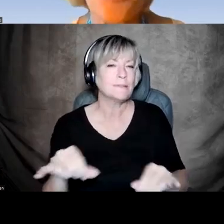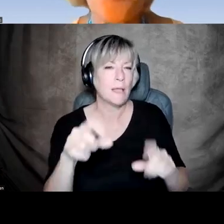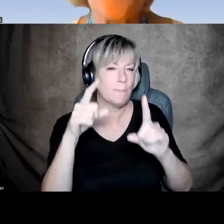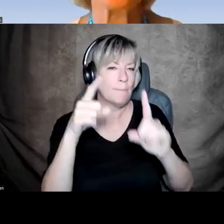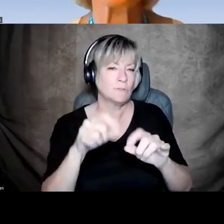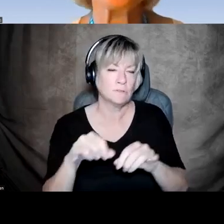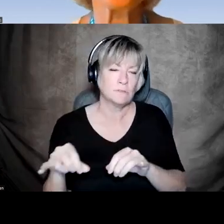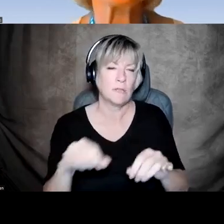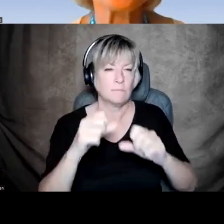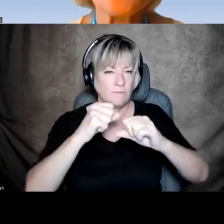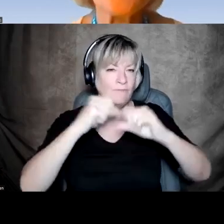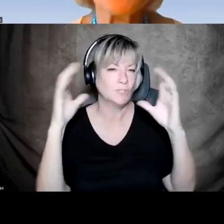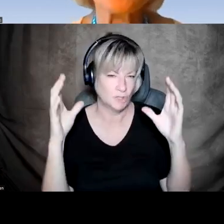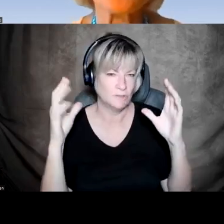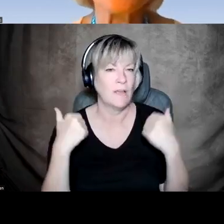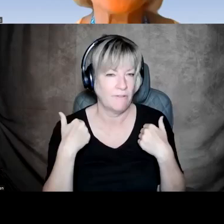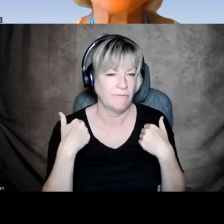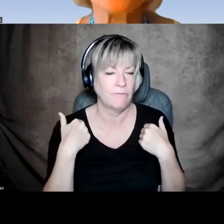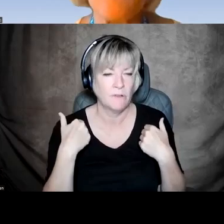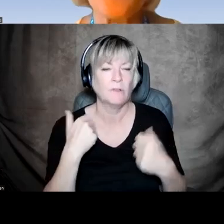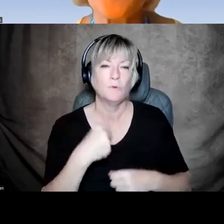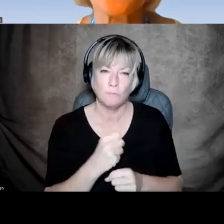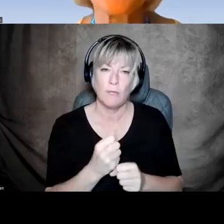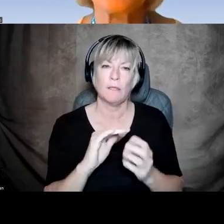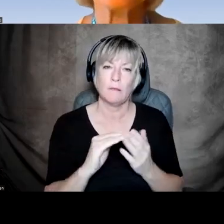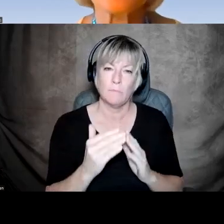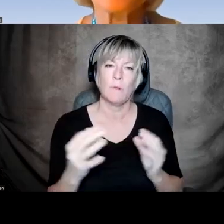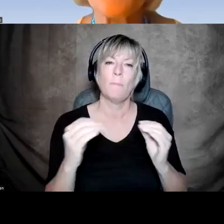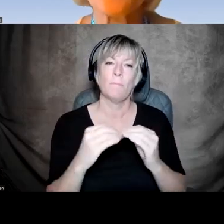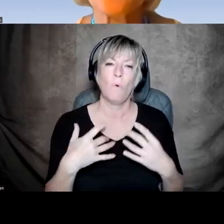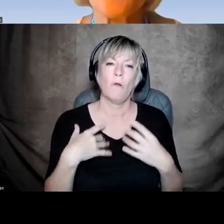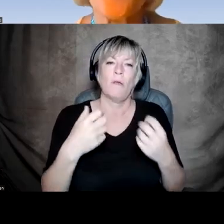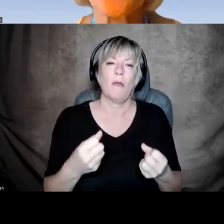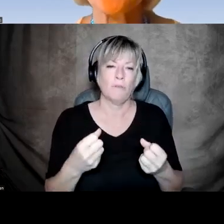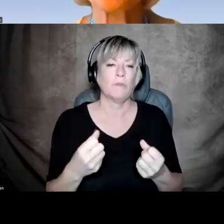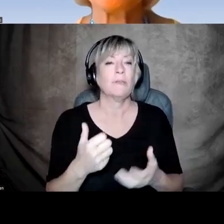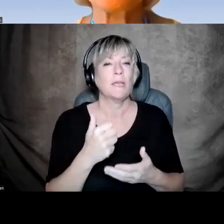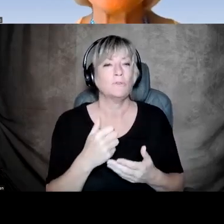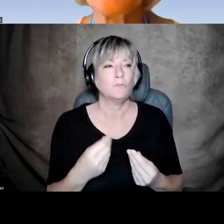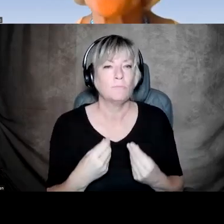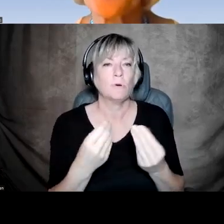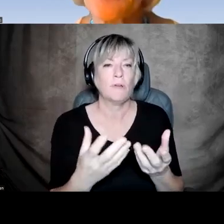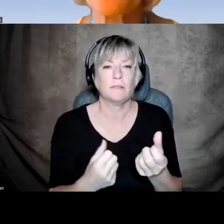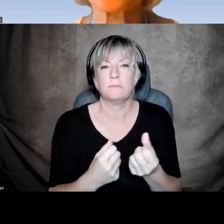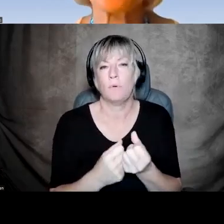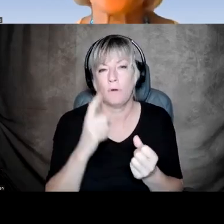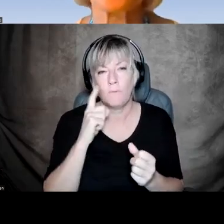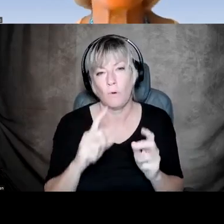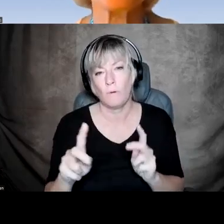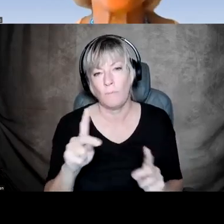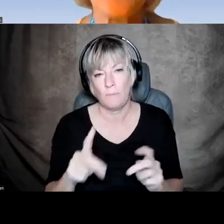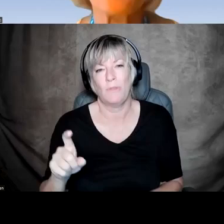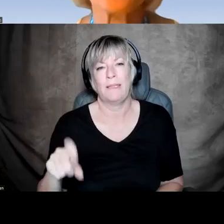same goals to make our communities healthier and to give people the supports they need for recovery and